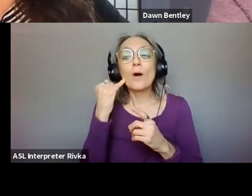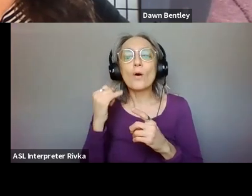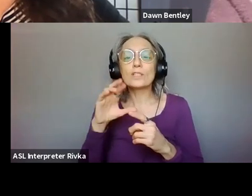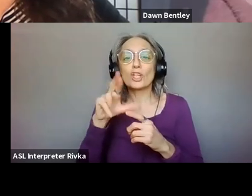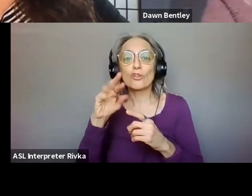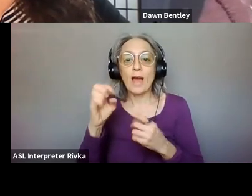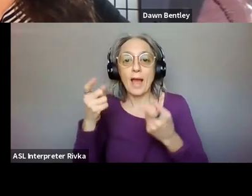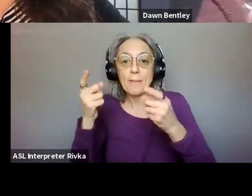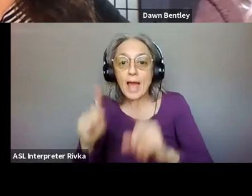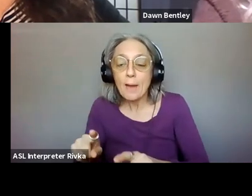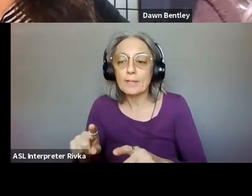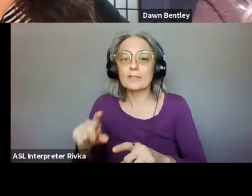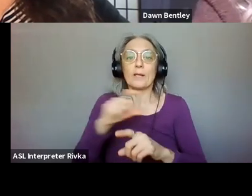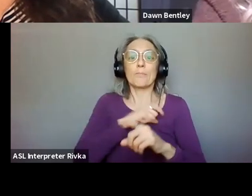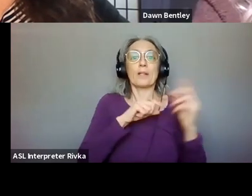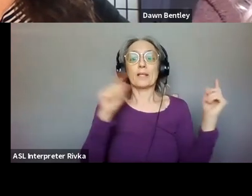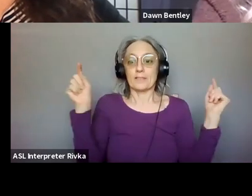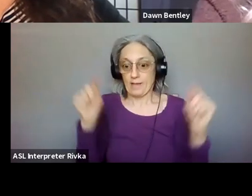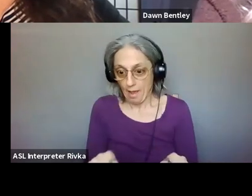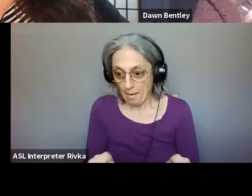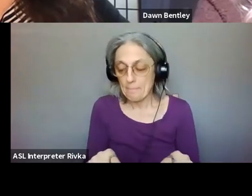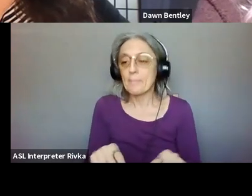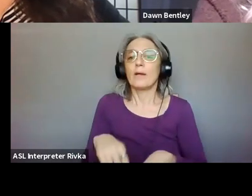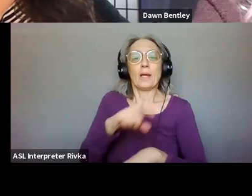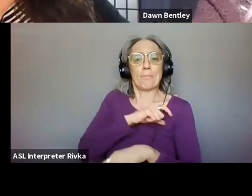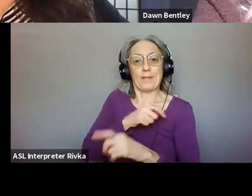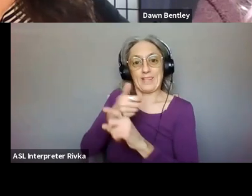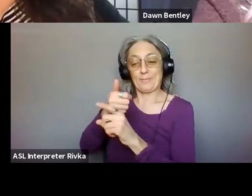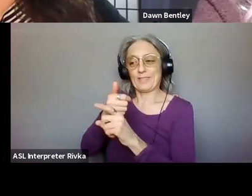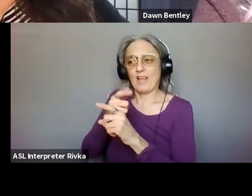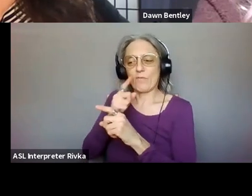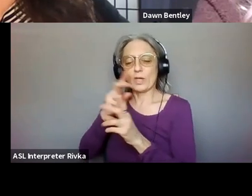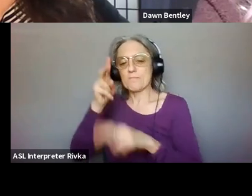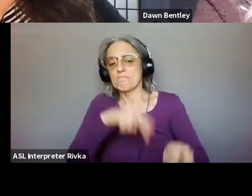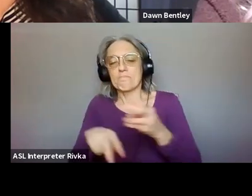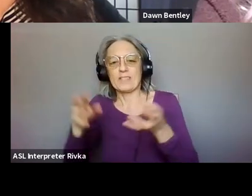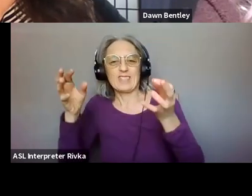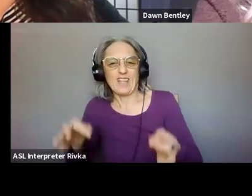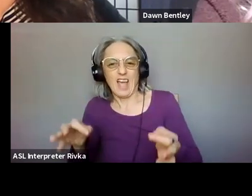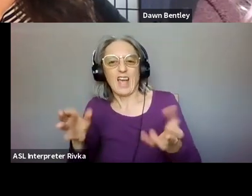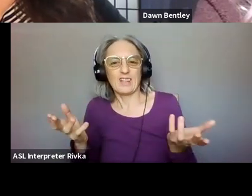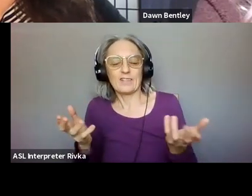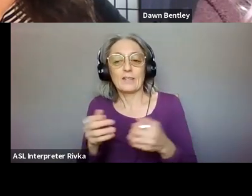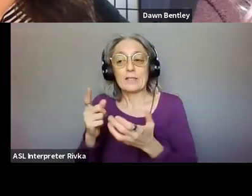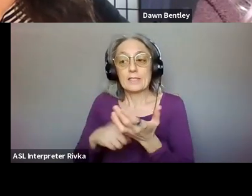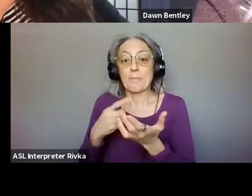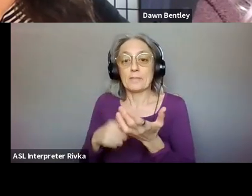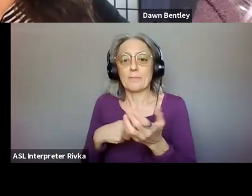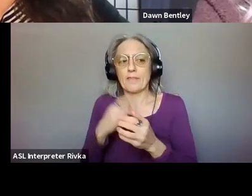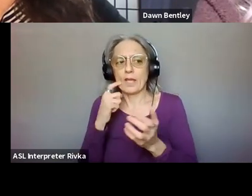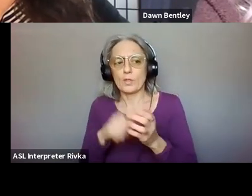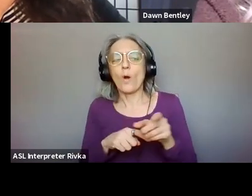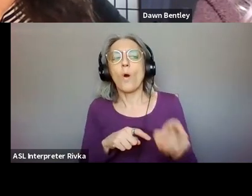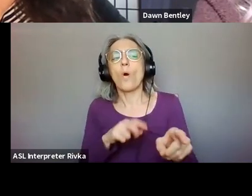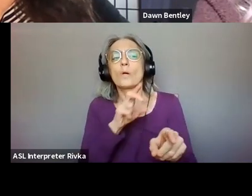decision's made by the police officer on the scene. And sometimes they can recognize an issue here. They're doing better training,